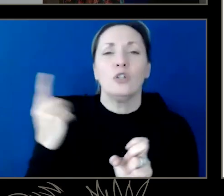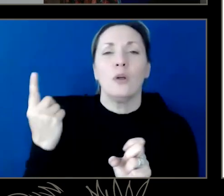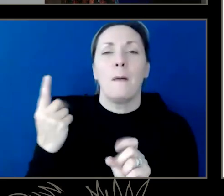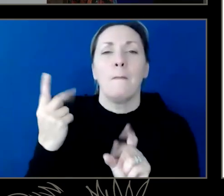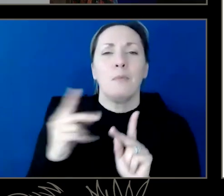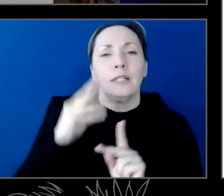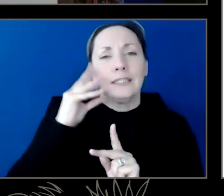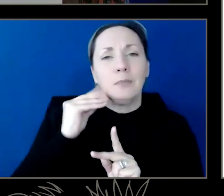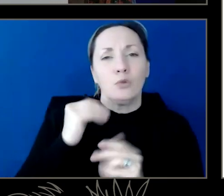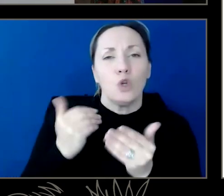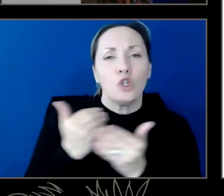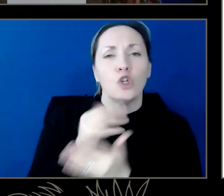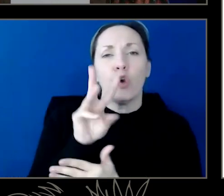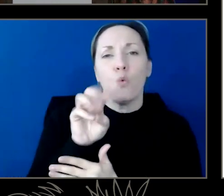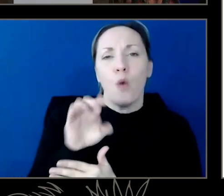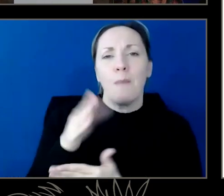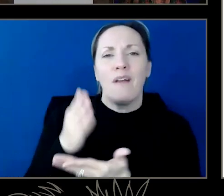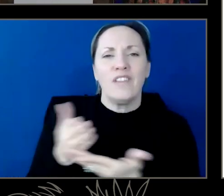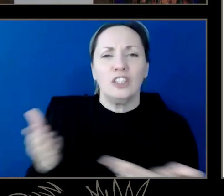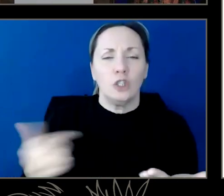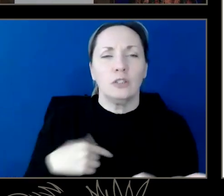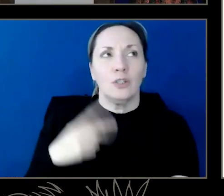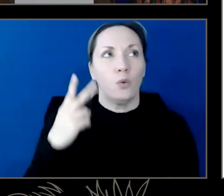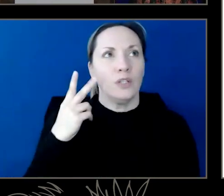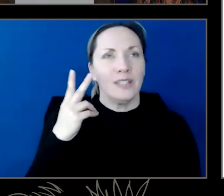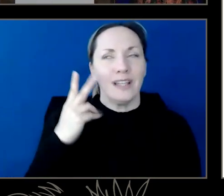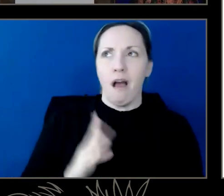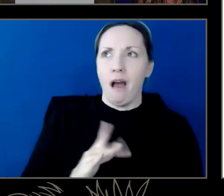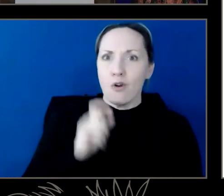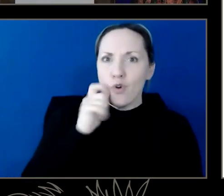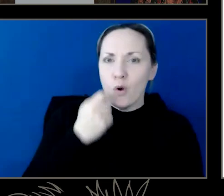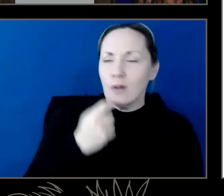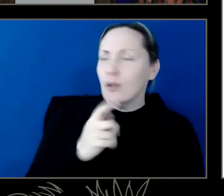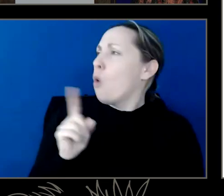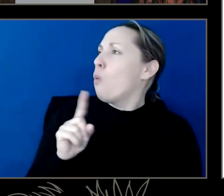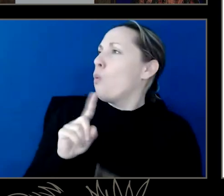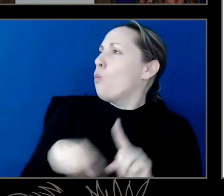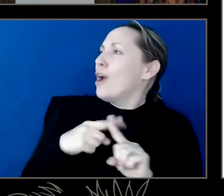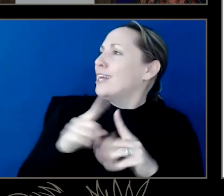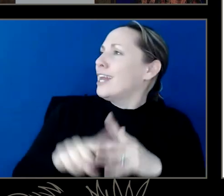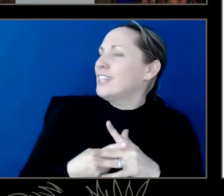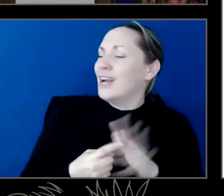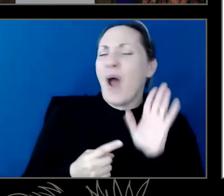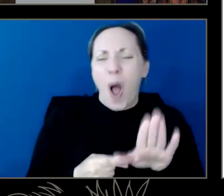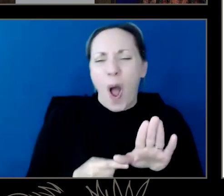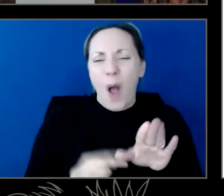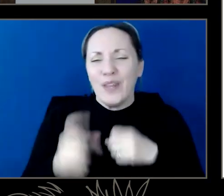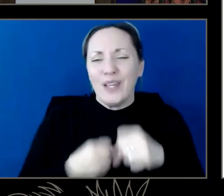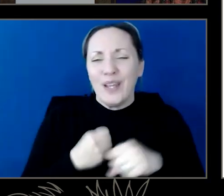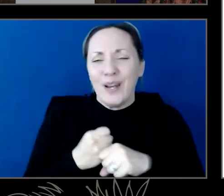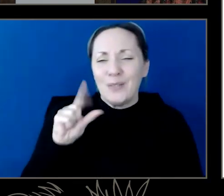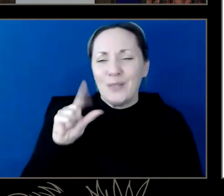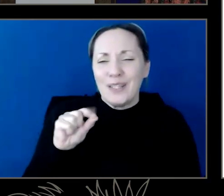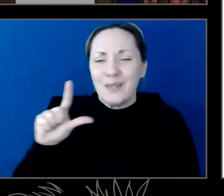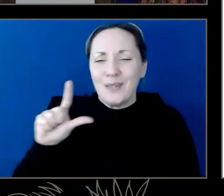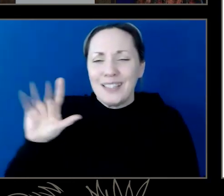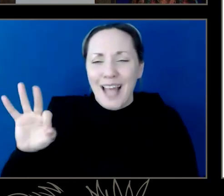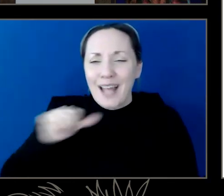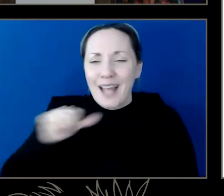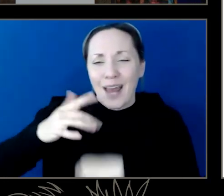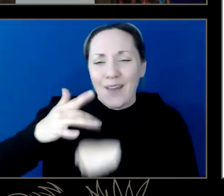new web features a lot, is because you hear about something cool and be like, oh great, when can I start using it? And they're like, 2029? It's not available